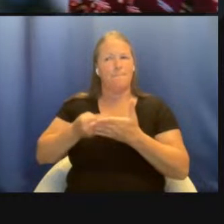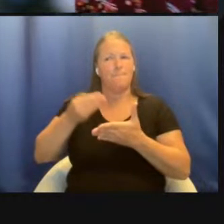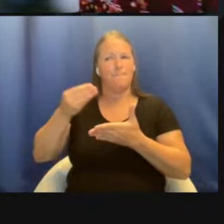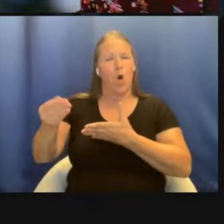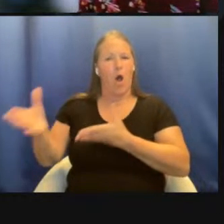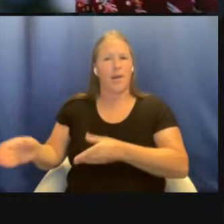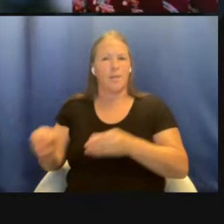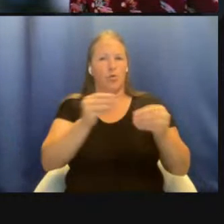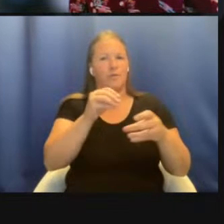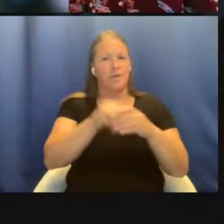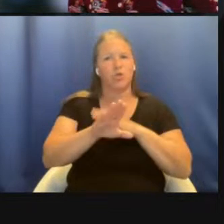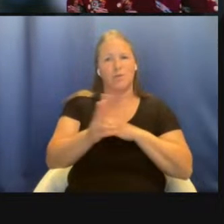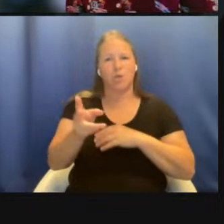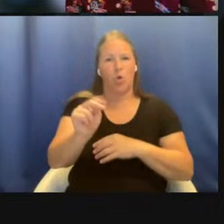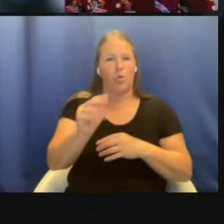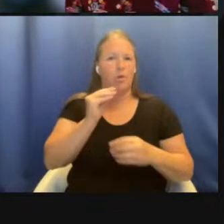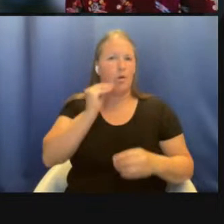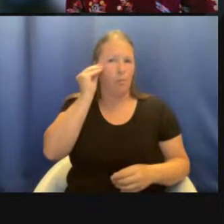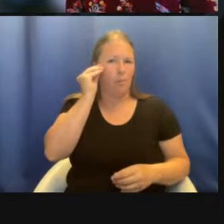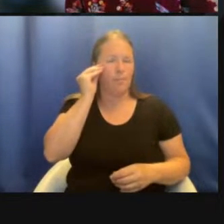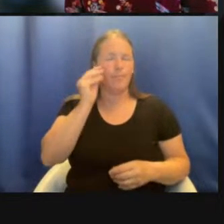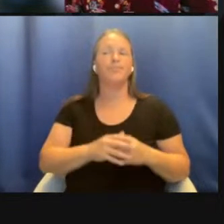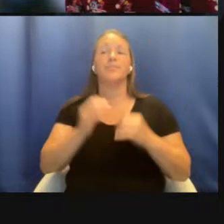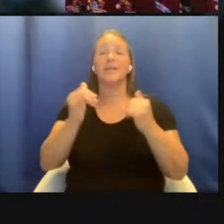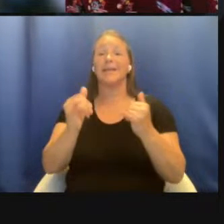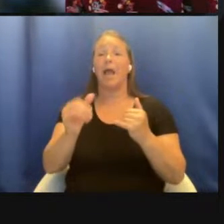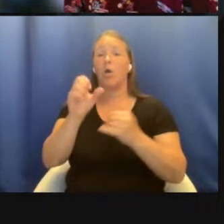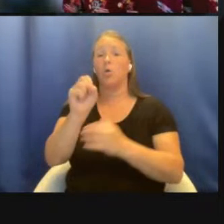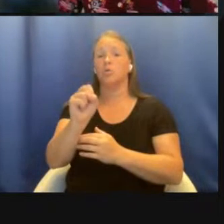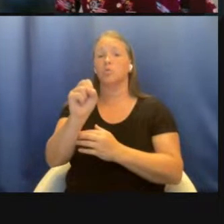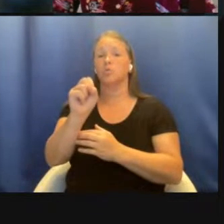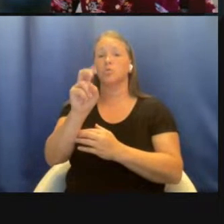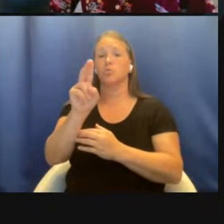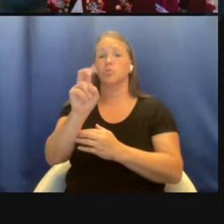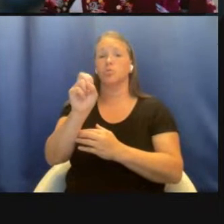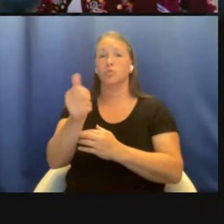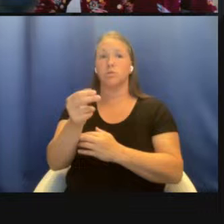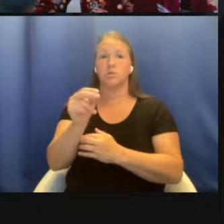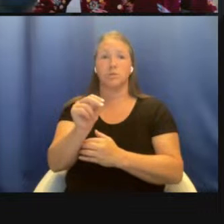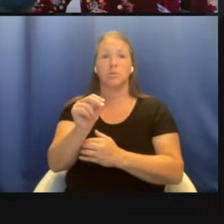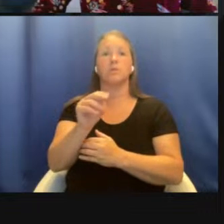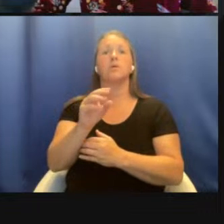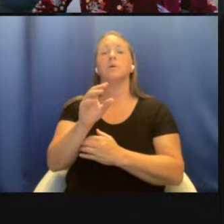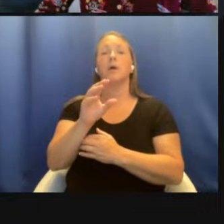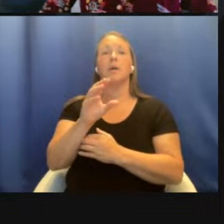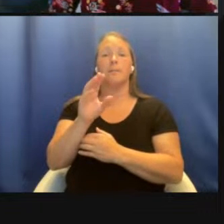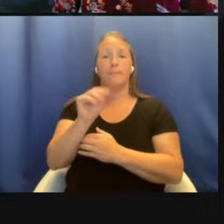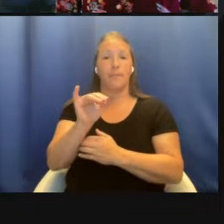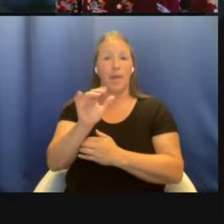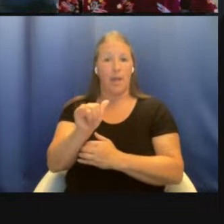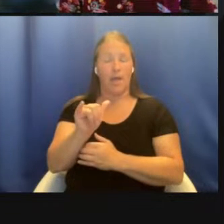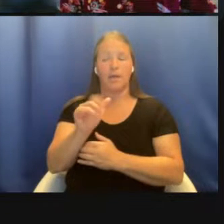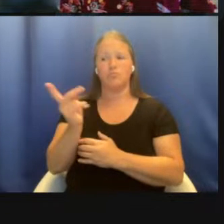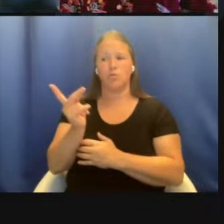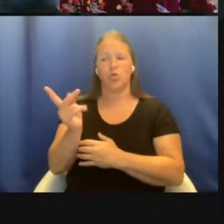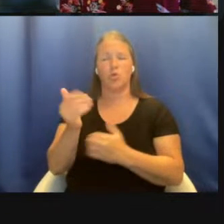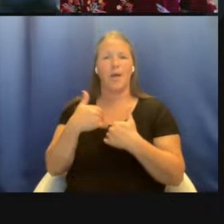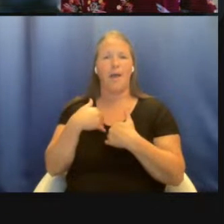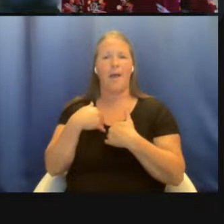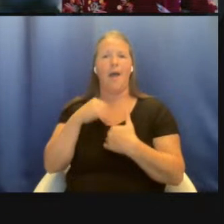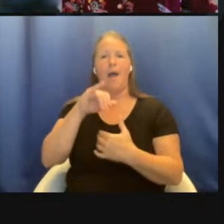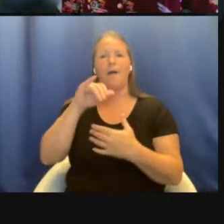Beau have children, and they have two sons. Their first son, Jerôme Napoléon Bonaparte, again, a lot of Jeromes